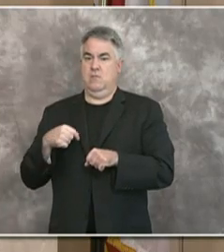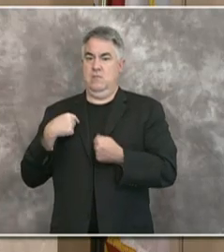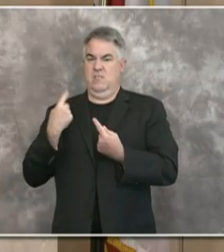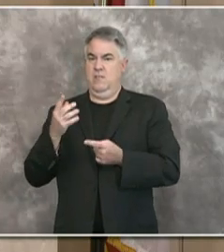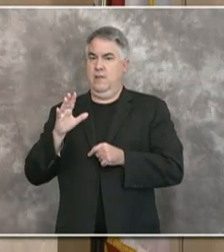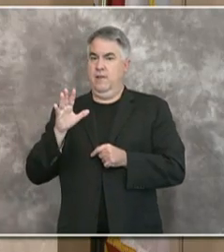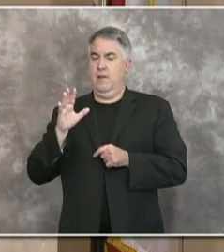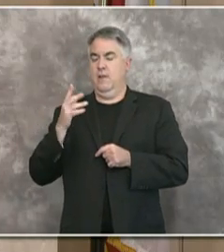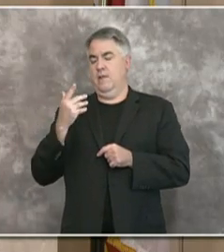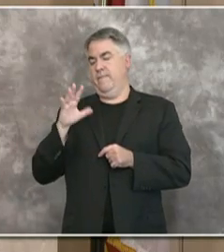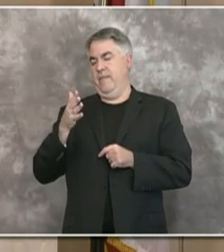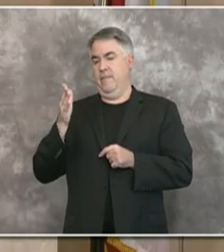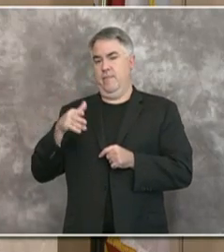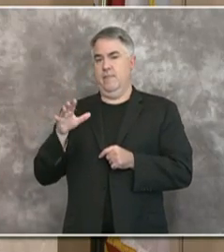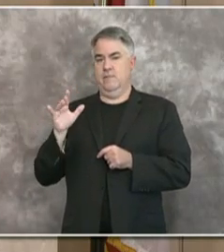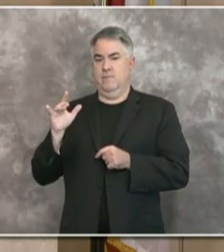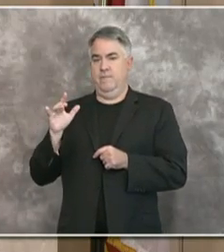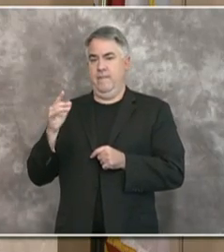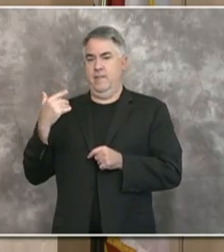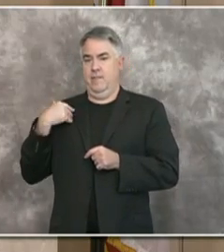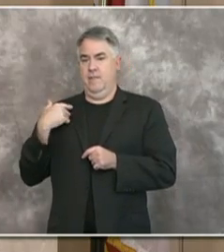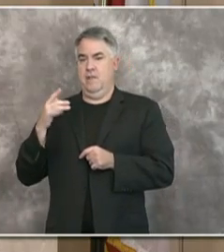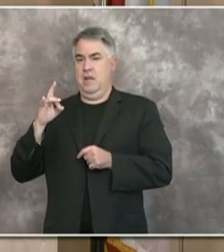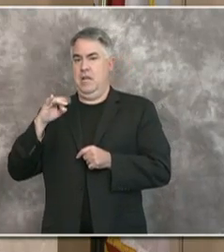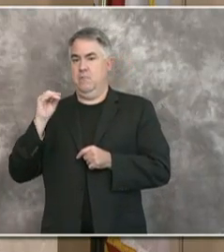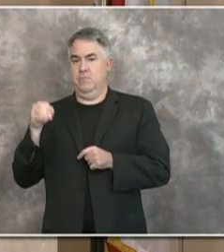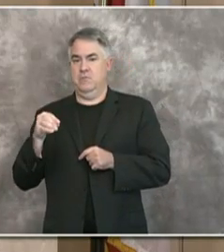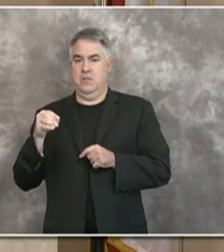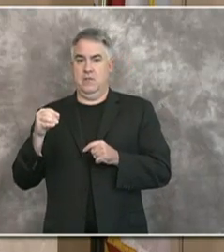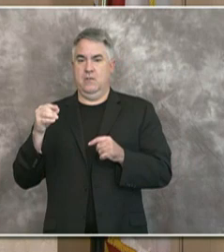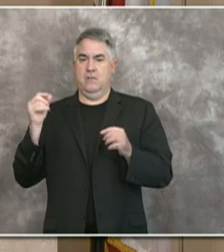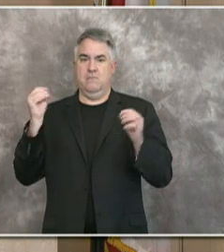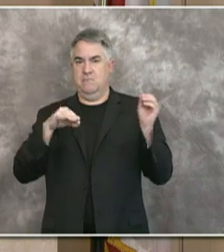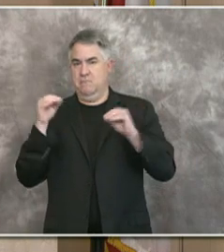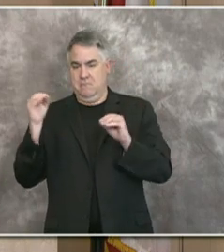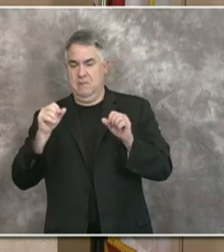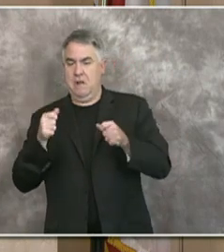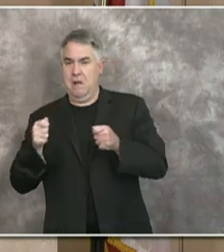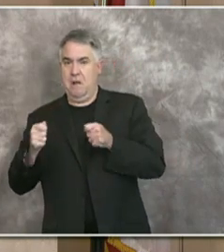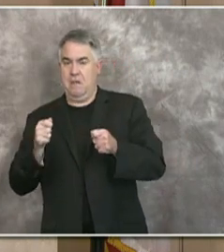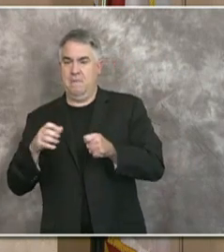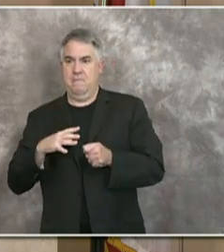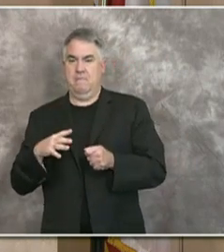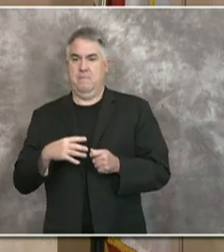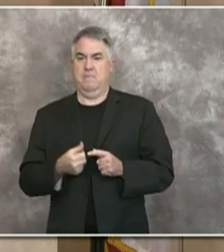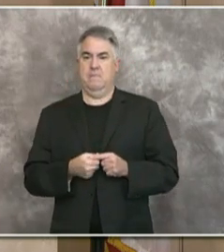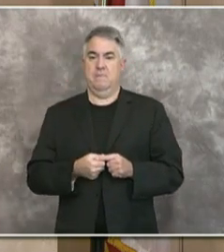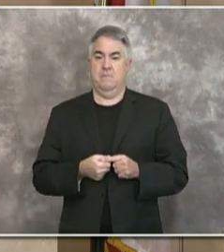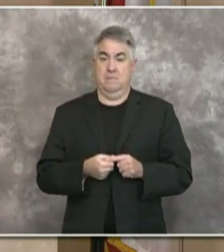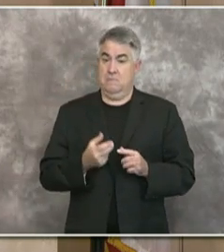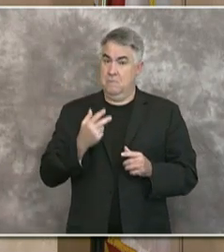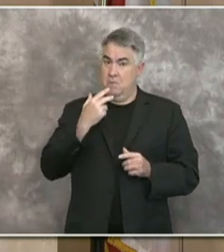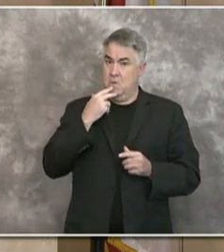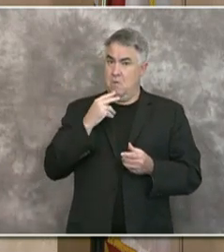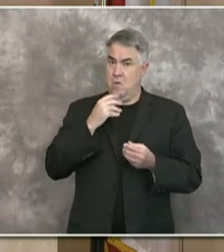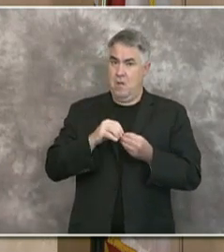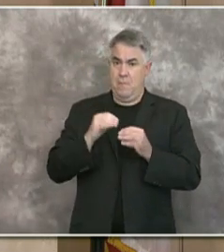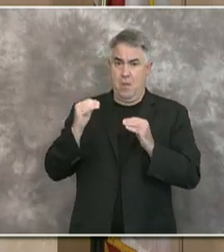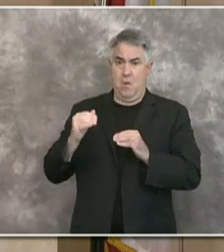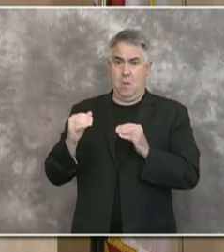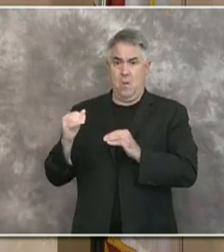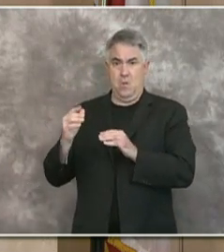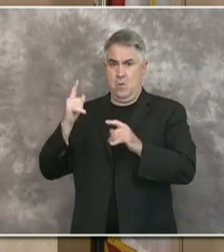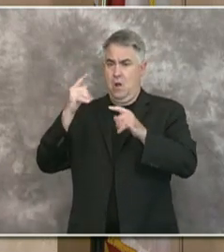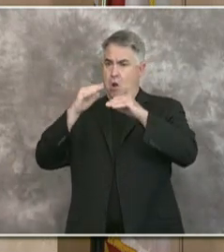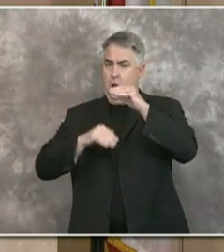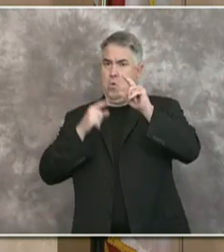again 38% of surge capacity. So again, both exceed our target surge capacity